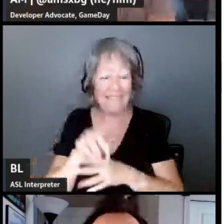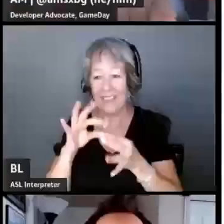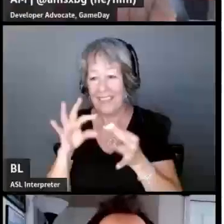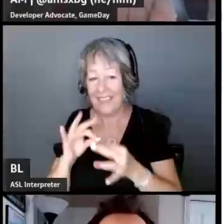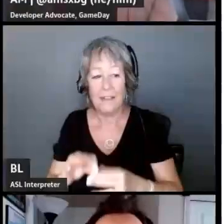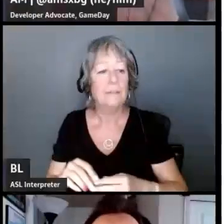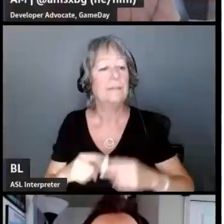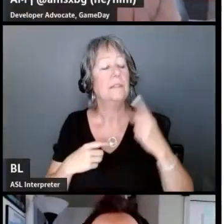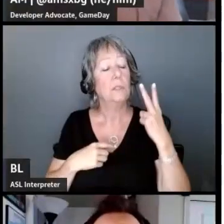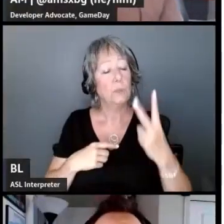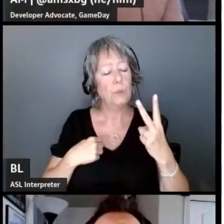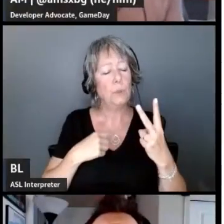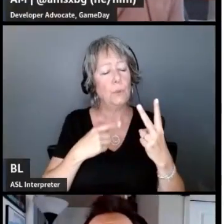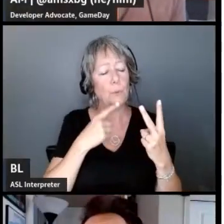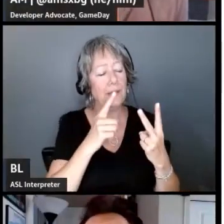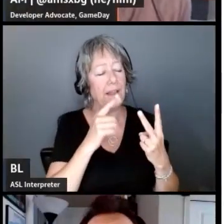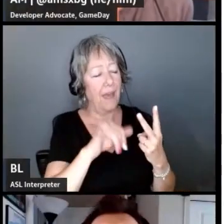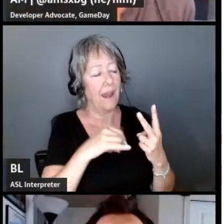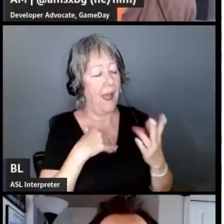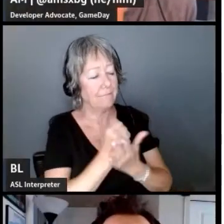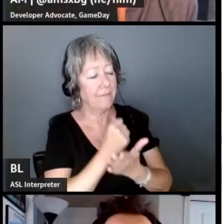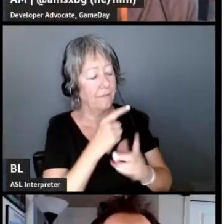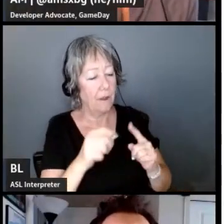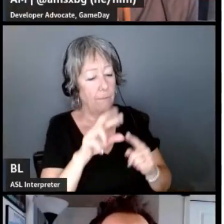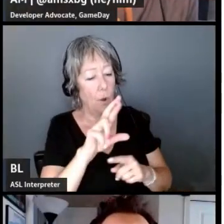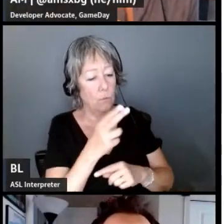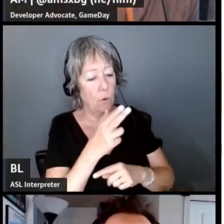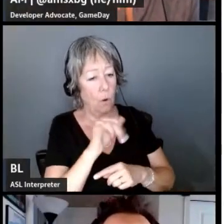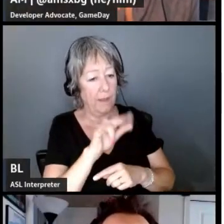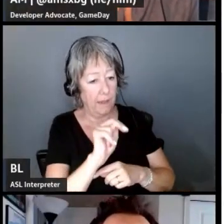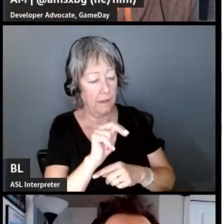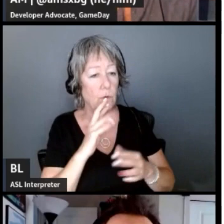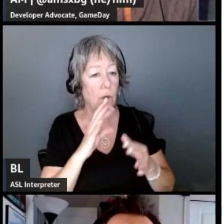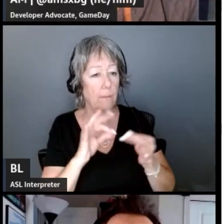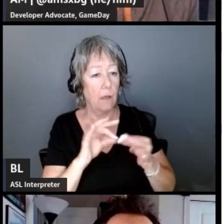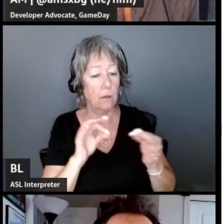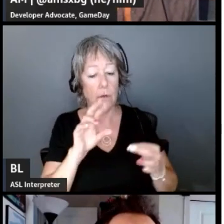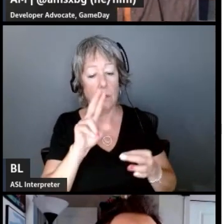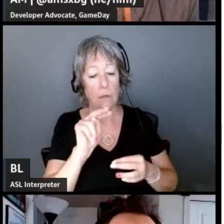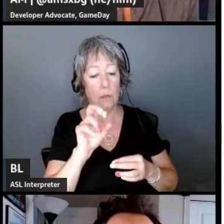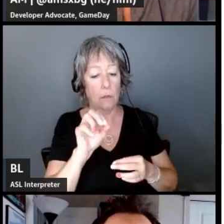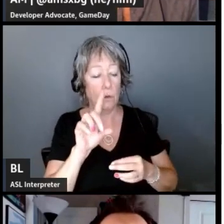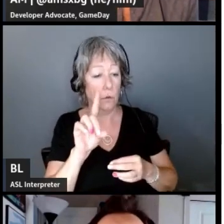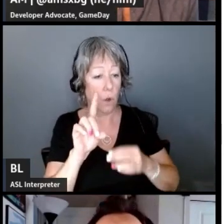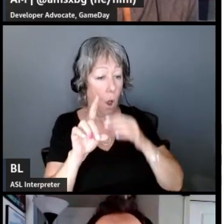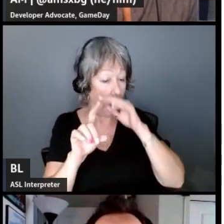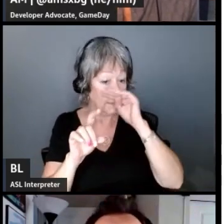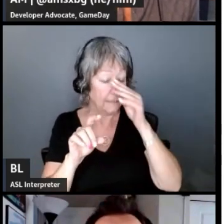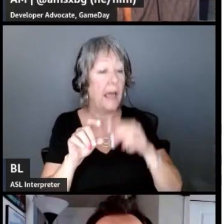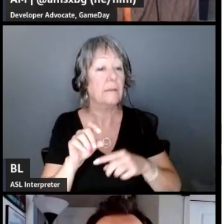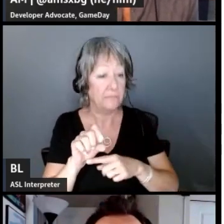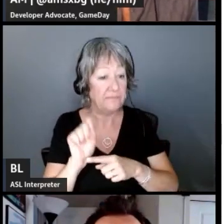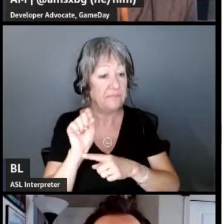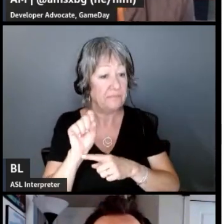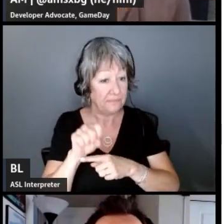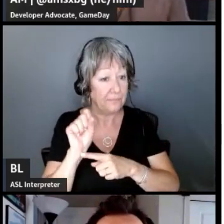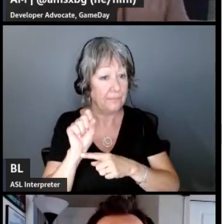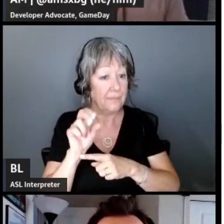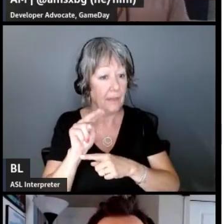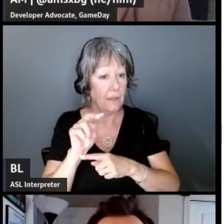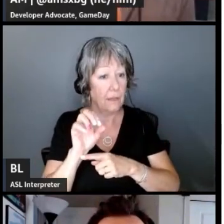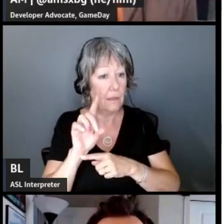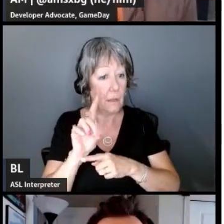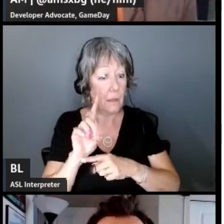things I got from what Rowan said. One, I love the term he used, knobs. I'm going to start using that. That's a great way to kind of break down